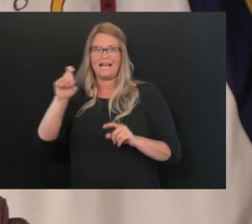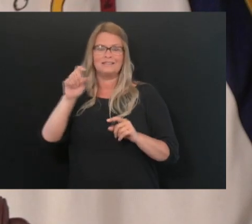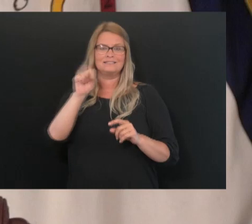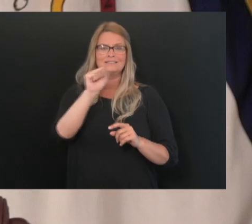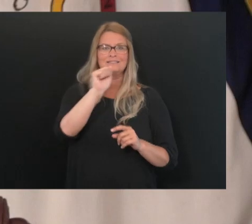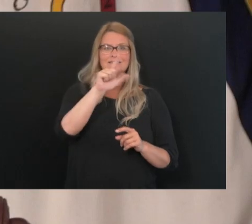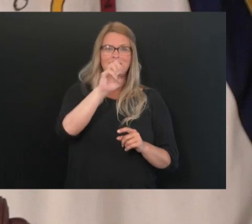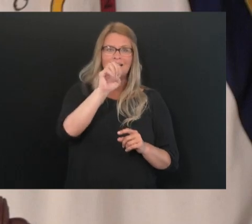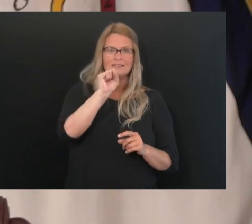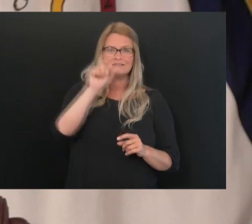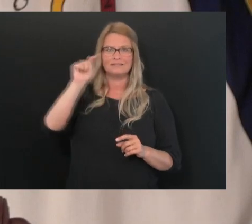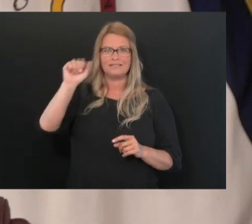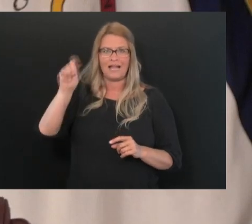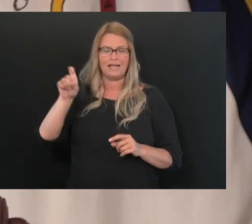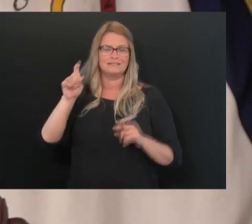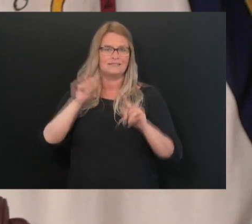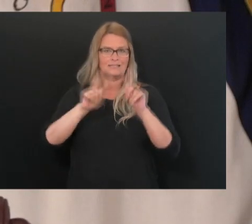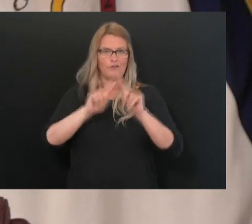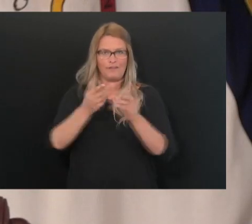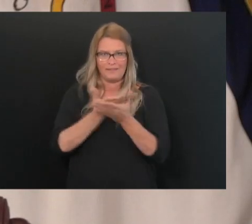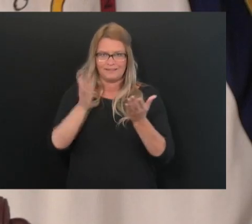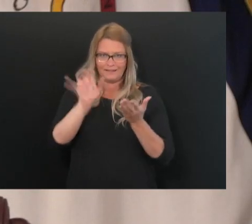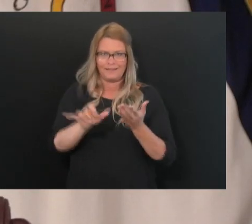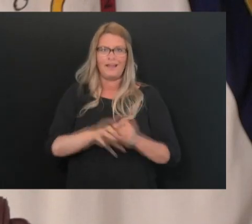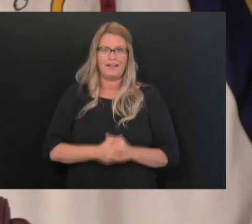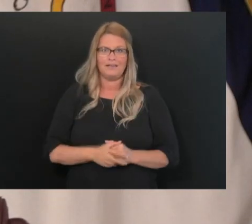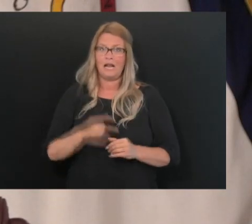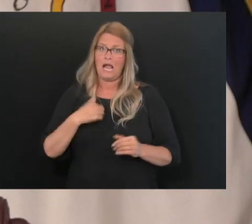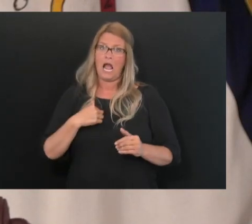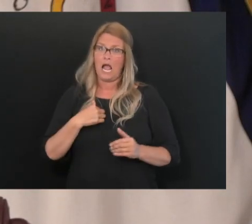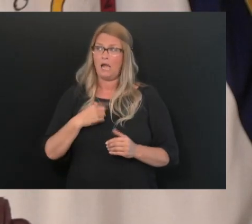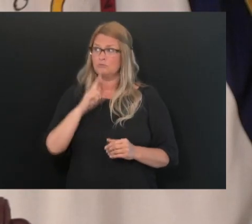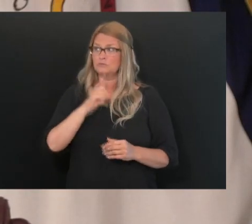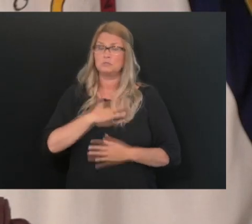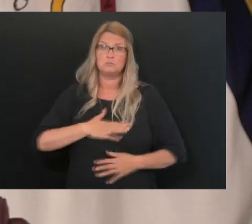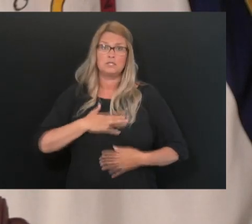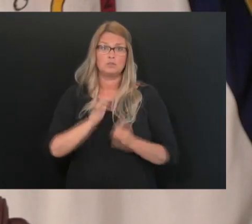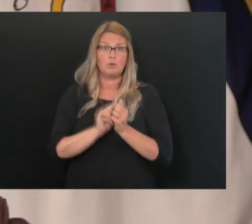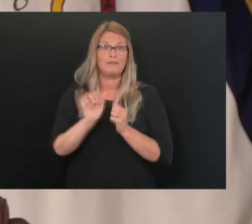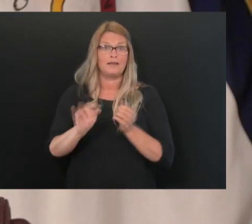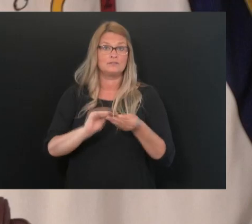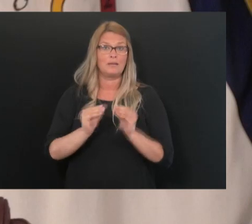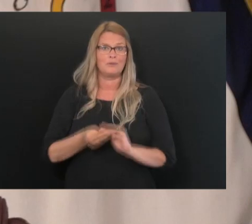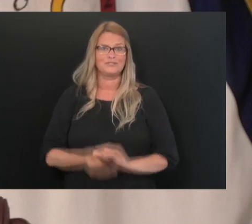that. And I'm encouraged by the numbers that we got last night.